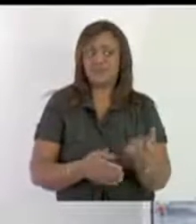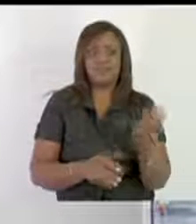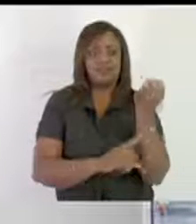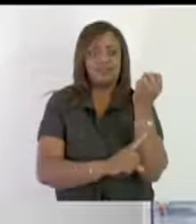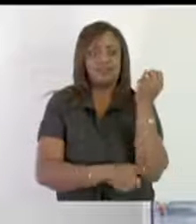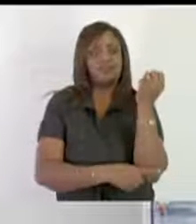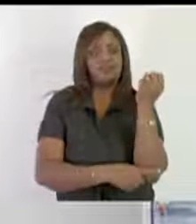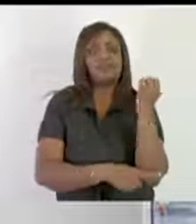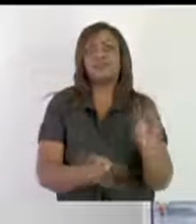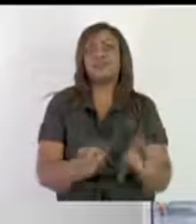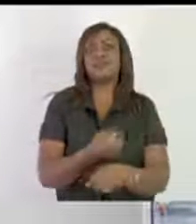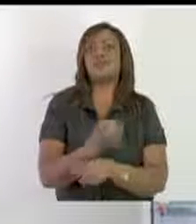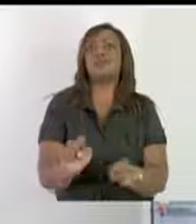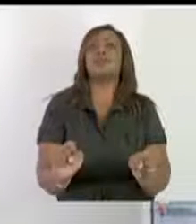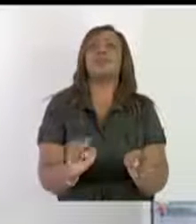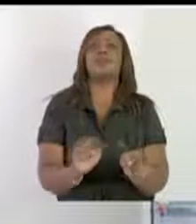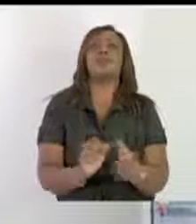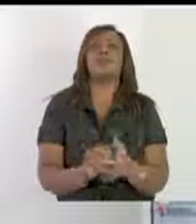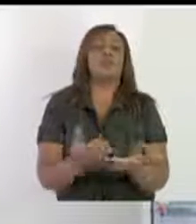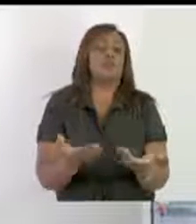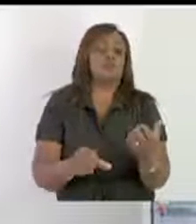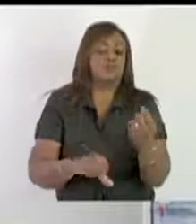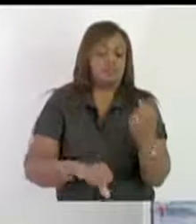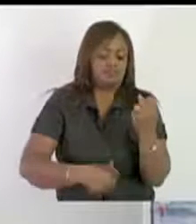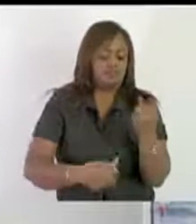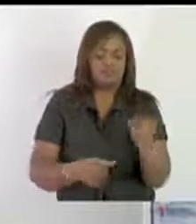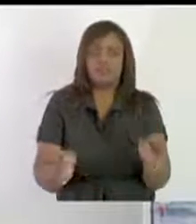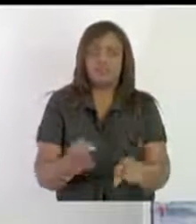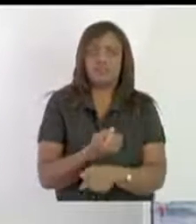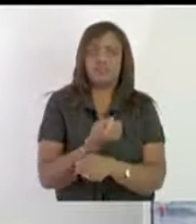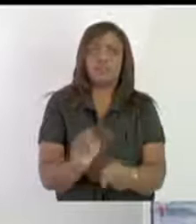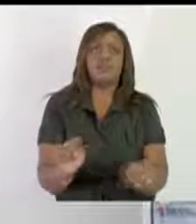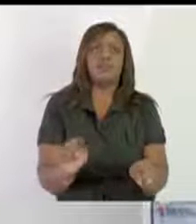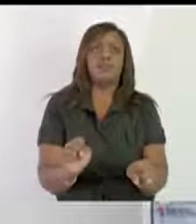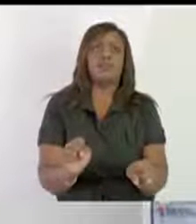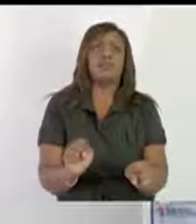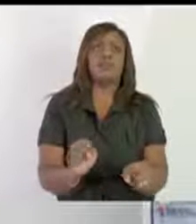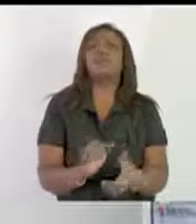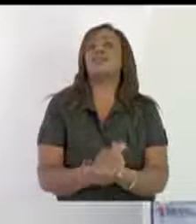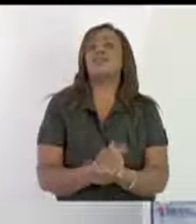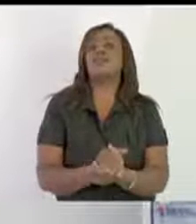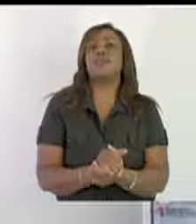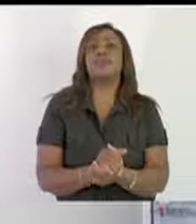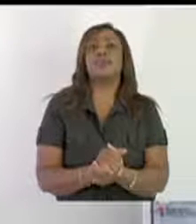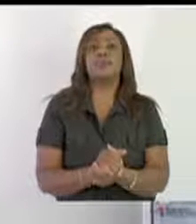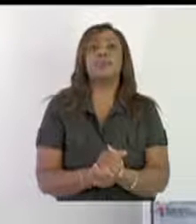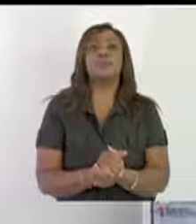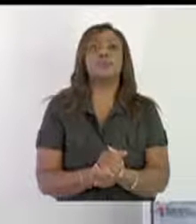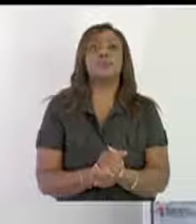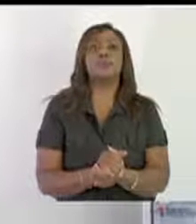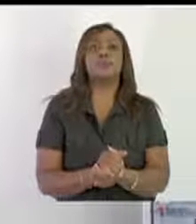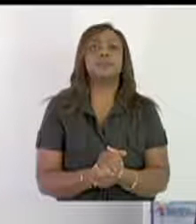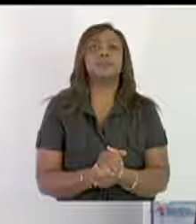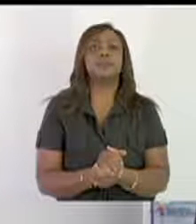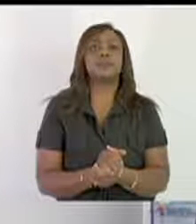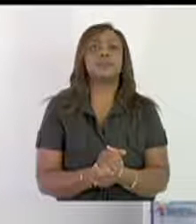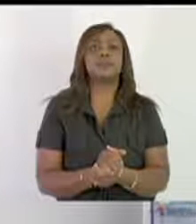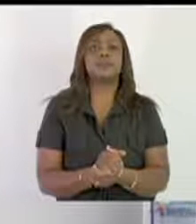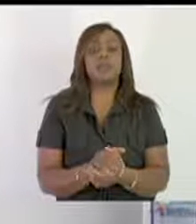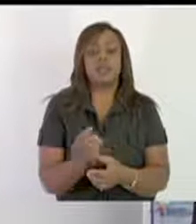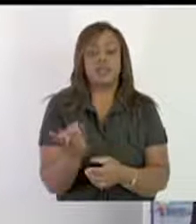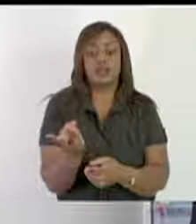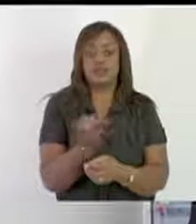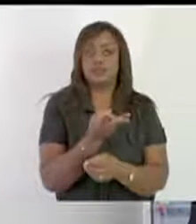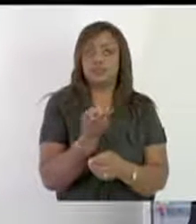so she will not be able to contract any infections, and then she will not be able to fall pregnant. Among